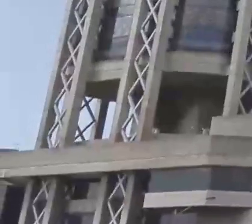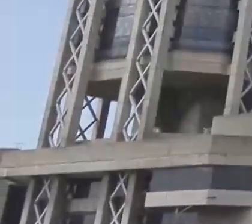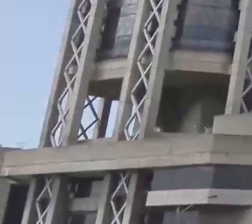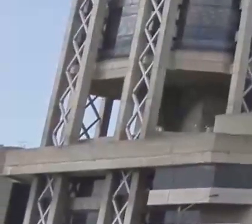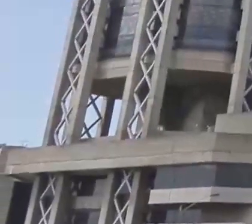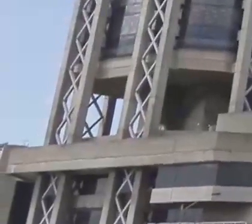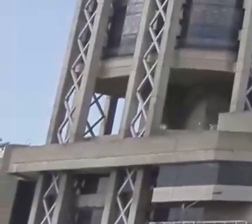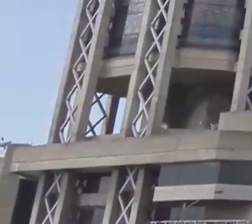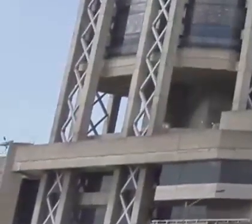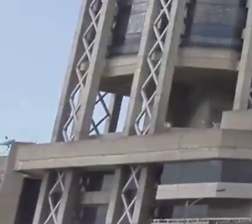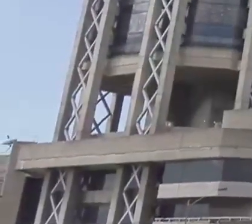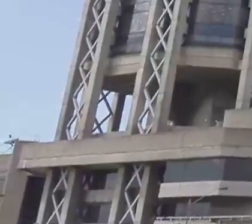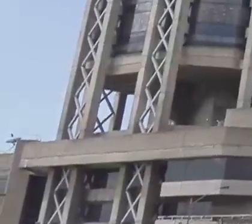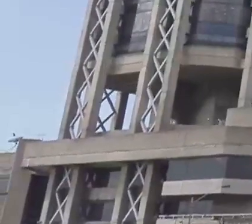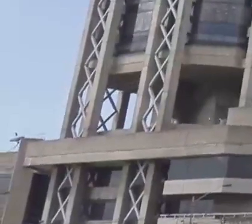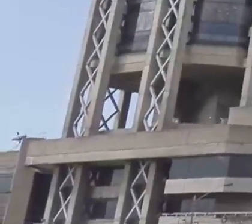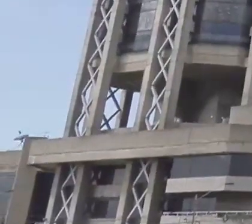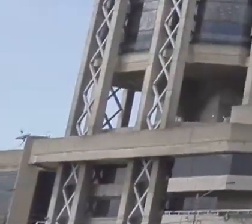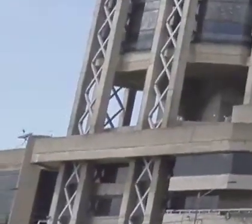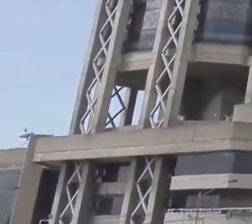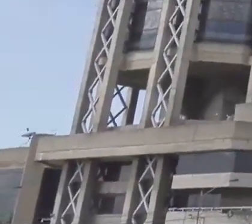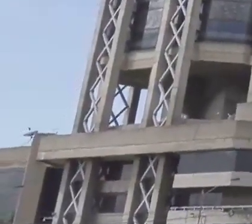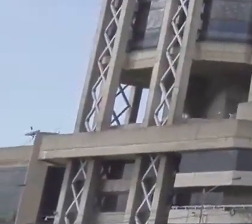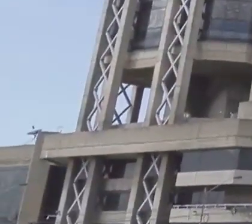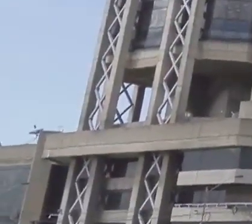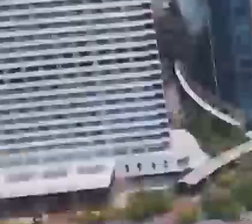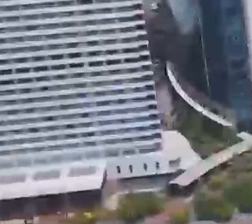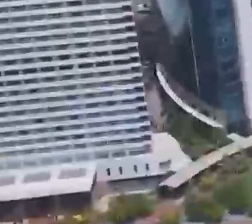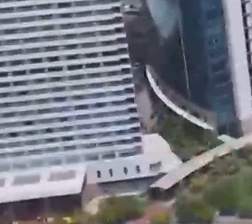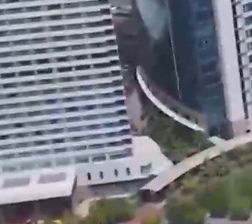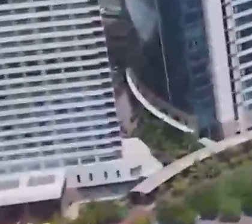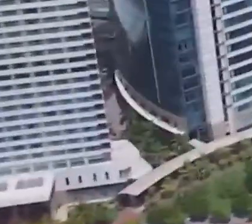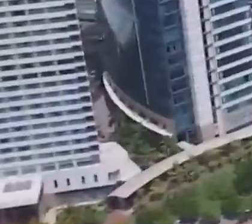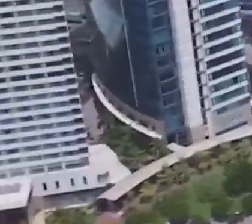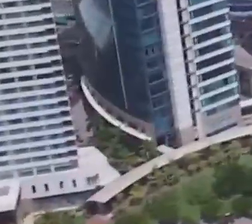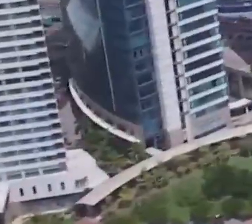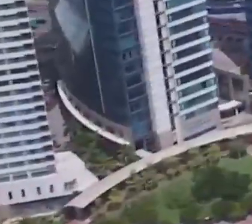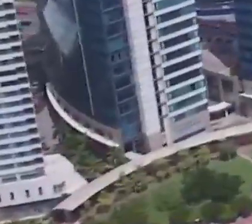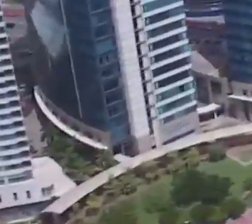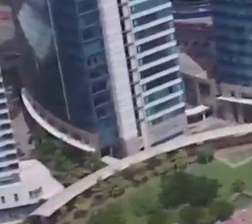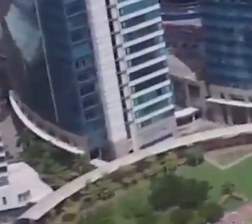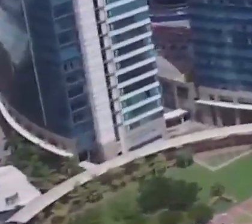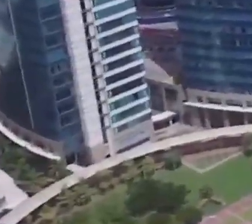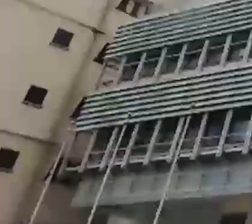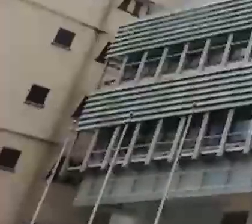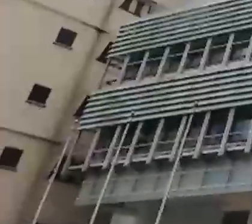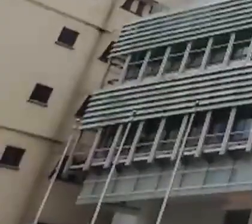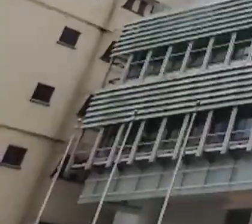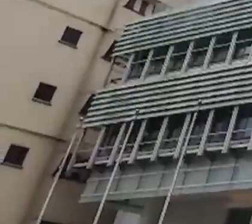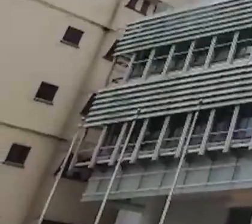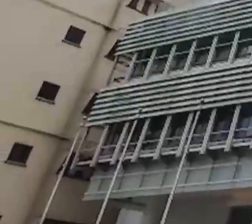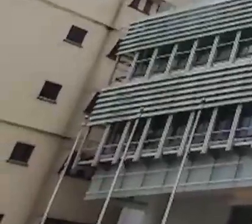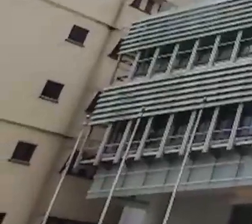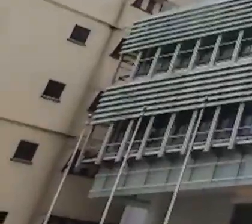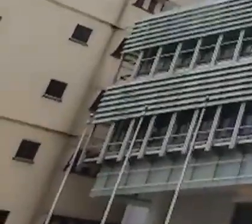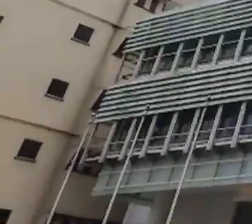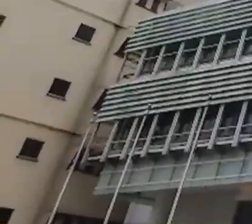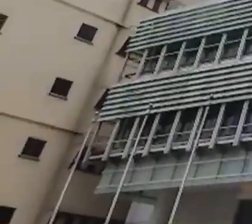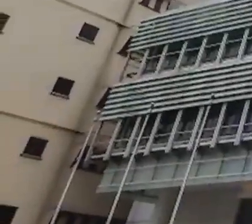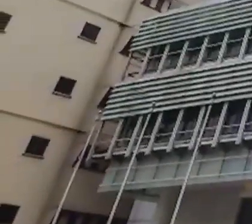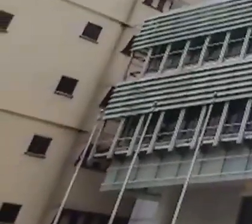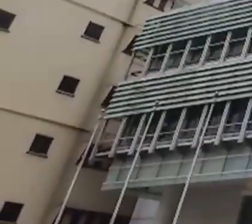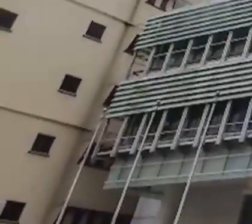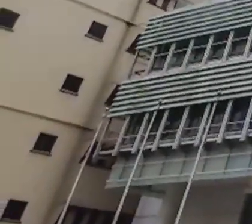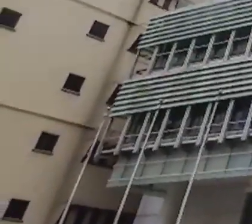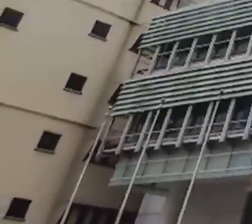The government of the Republic of Trinidad and Tobago has made a $50 million investment in the nation's future. The Ministry of Education, along